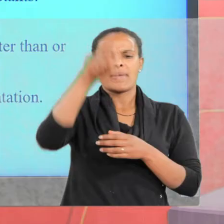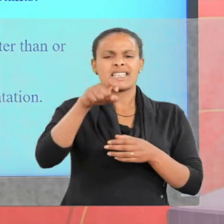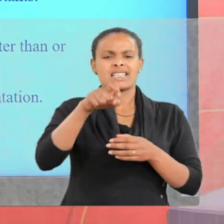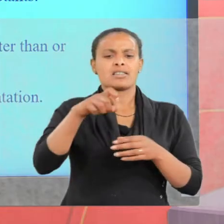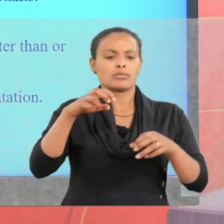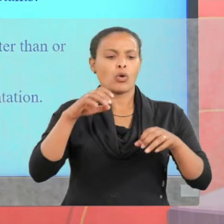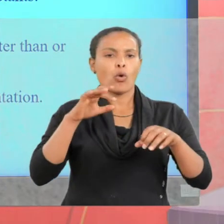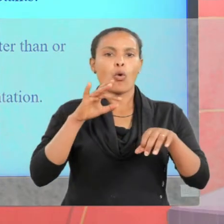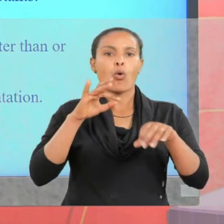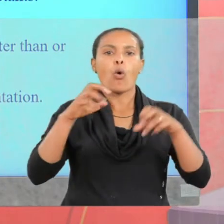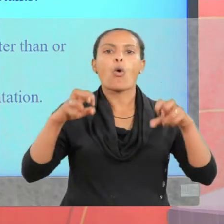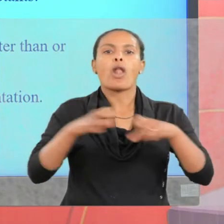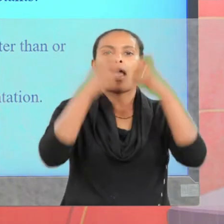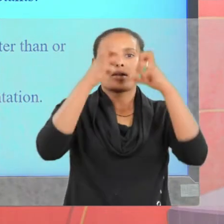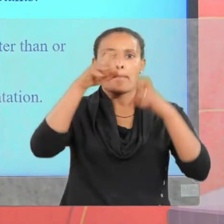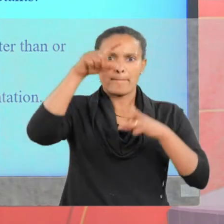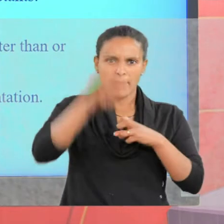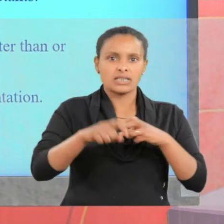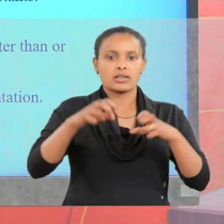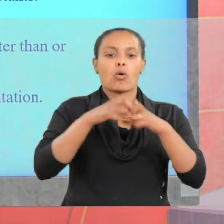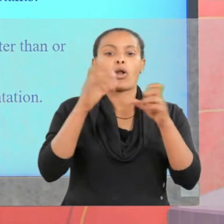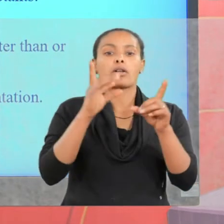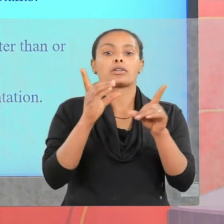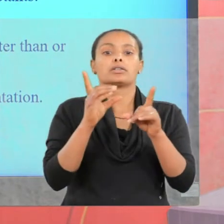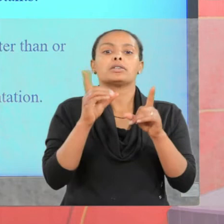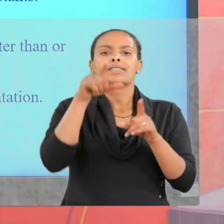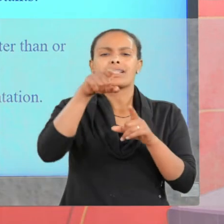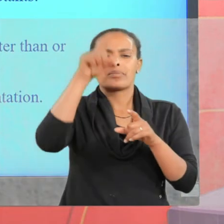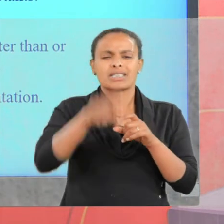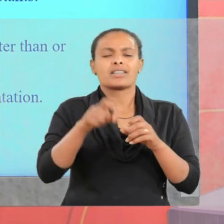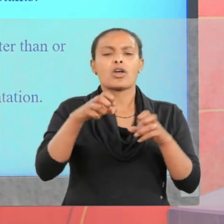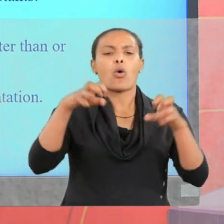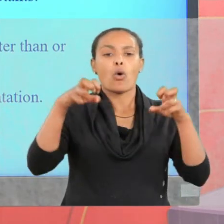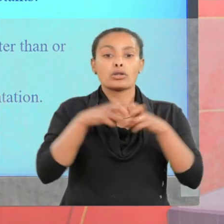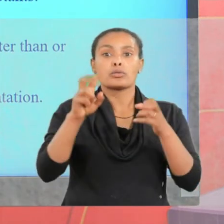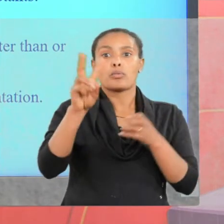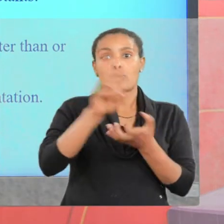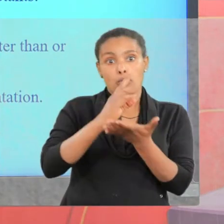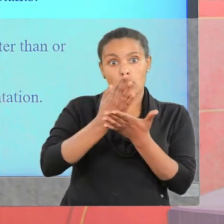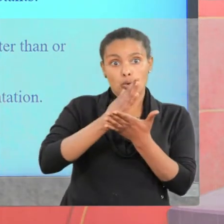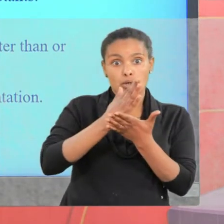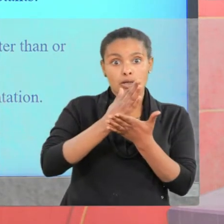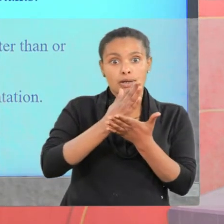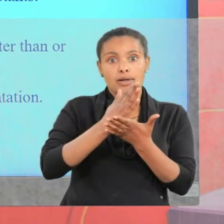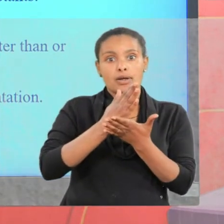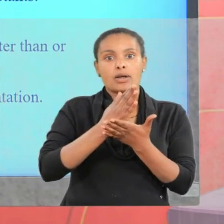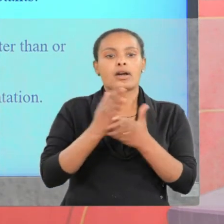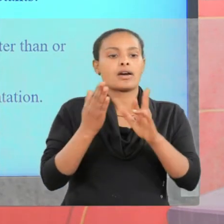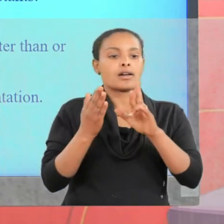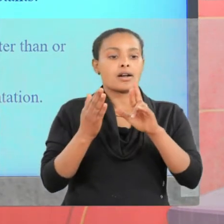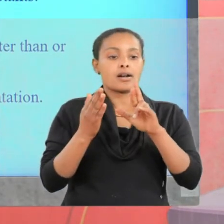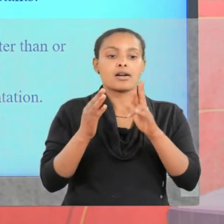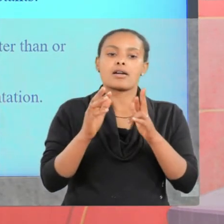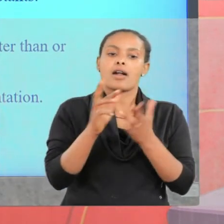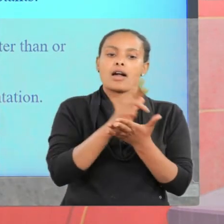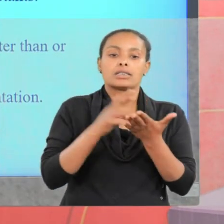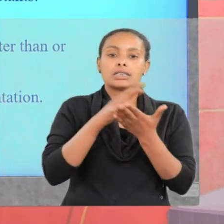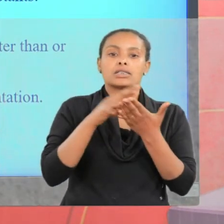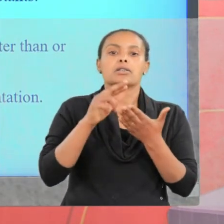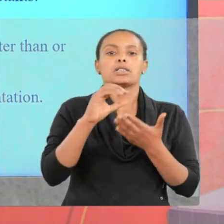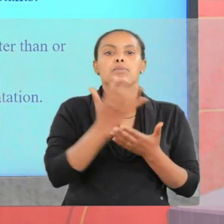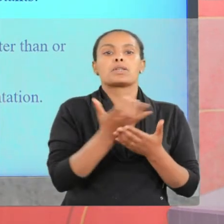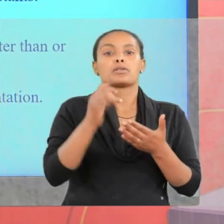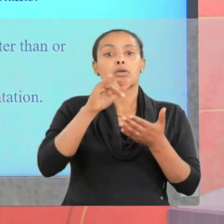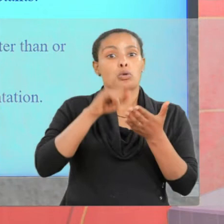collide. For a reaction to take place, there must be collision between reacting species.